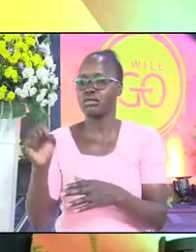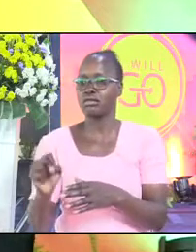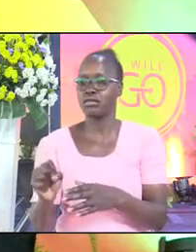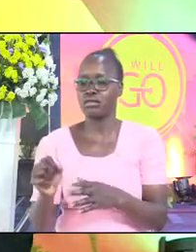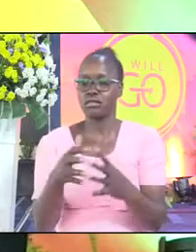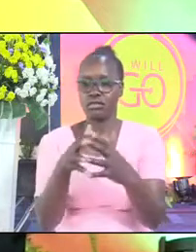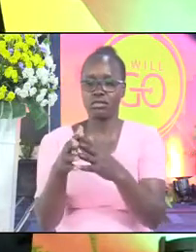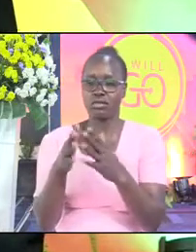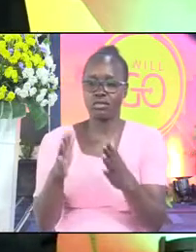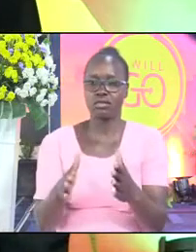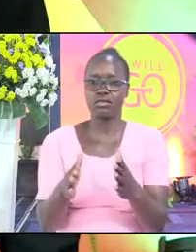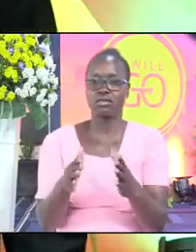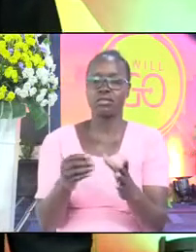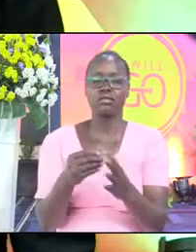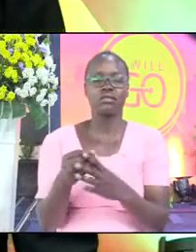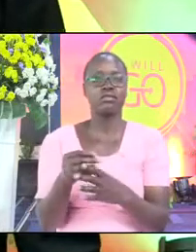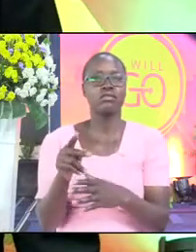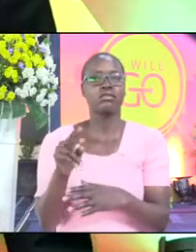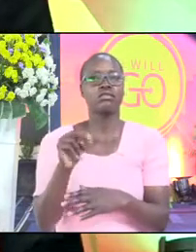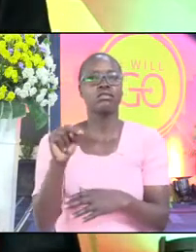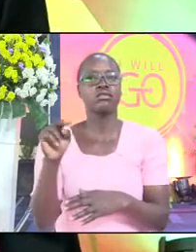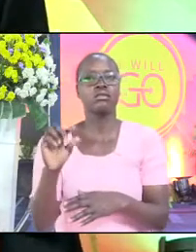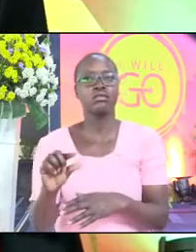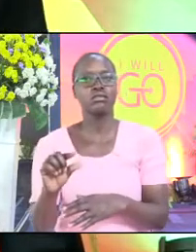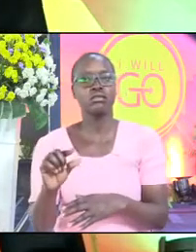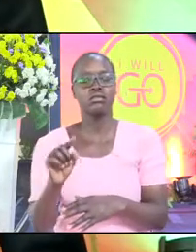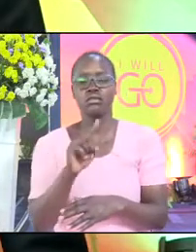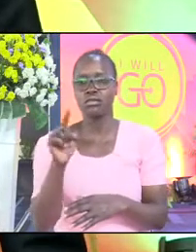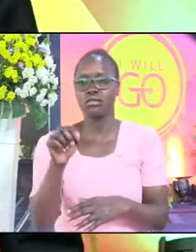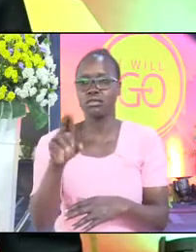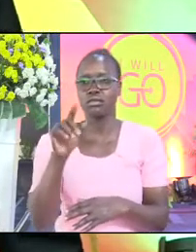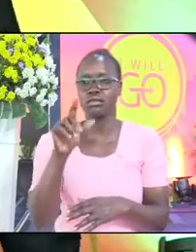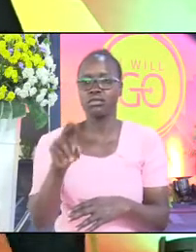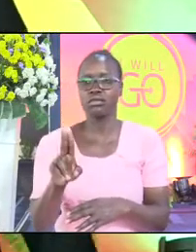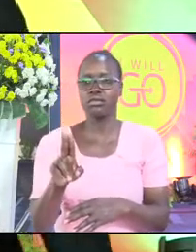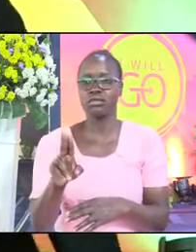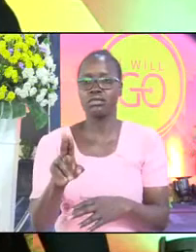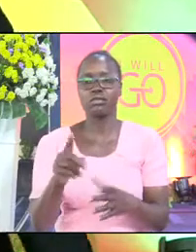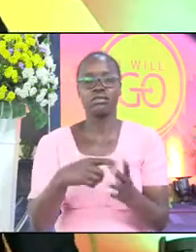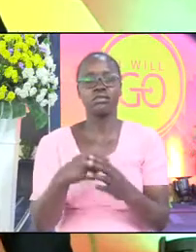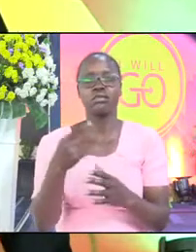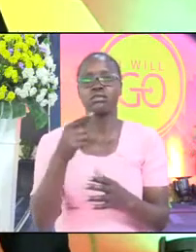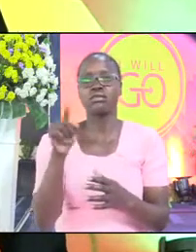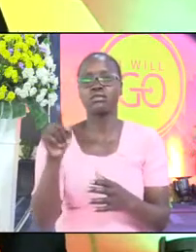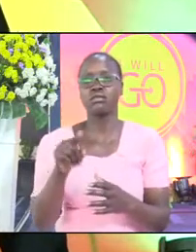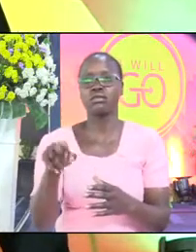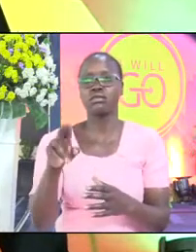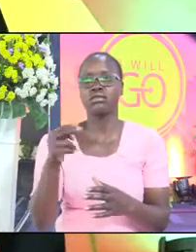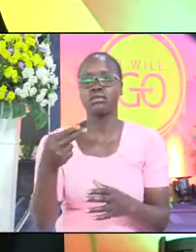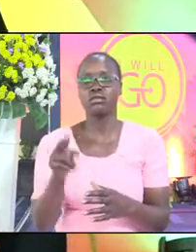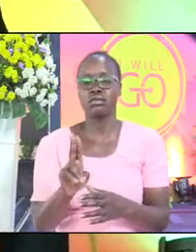Afrikaans or Pedi, Zulu or Zuhu,